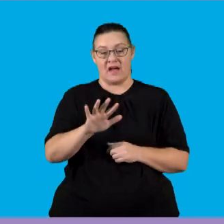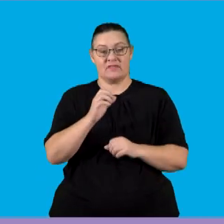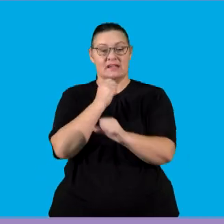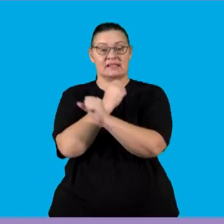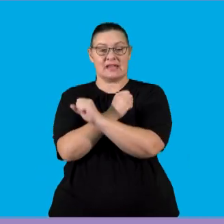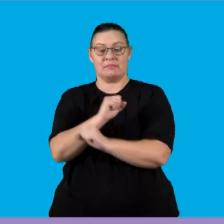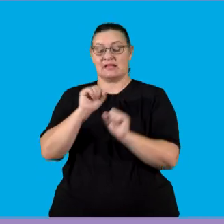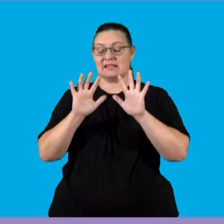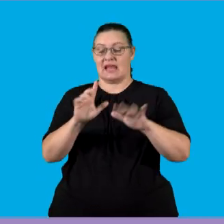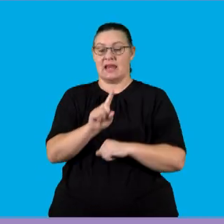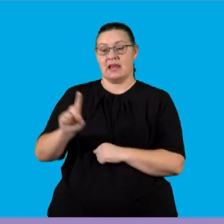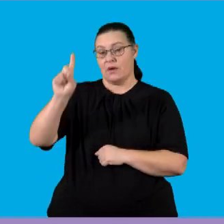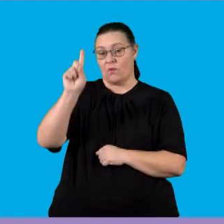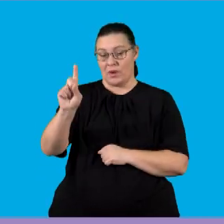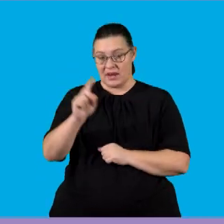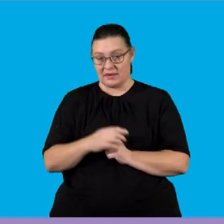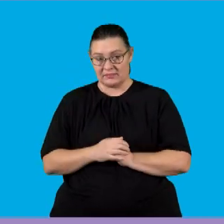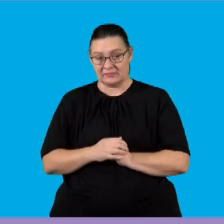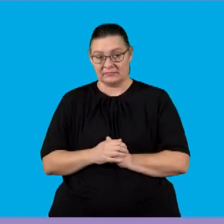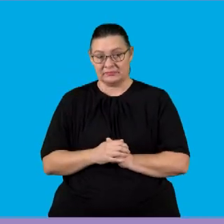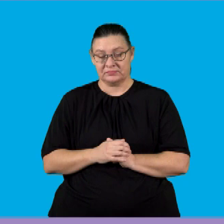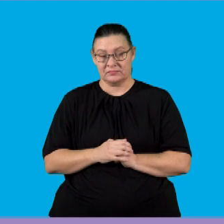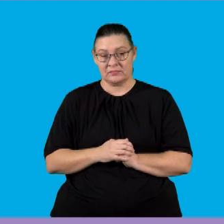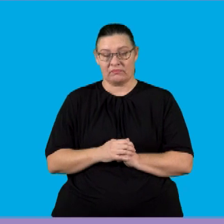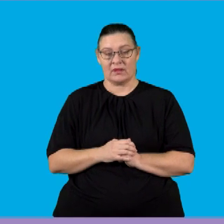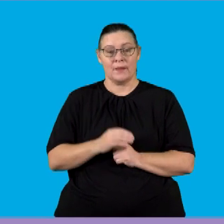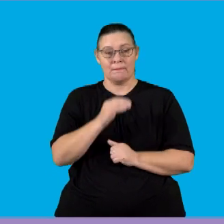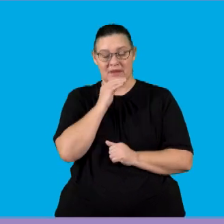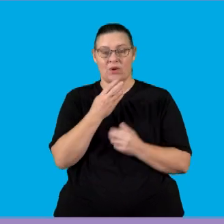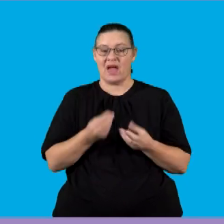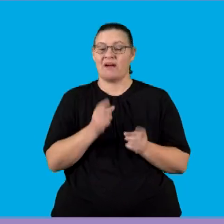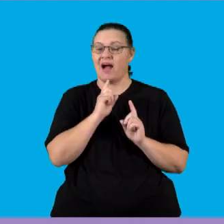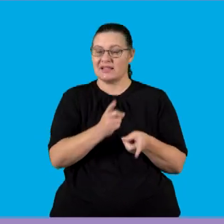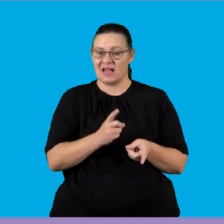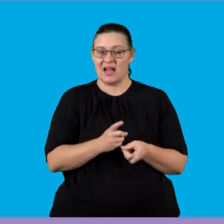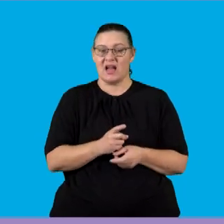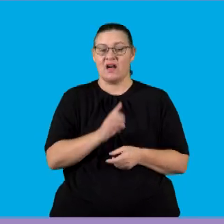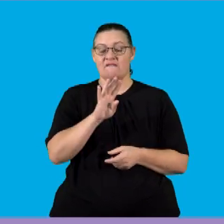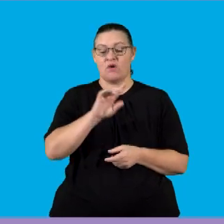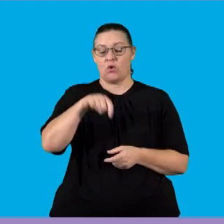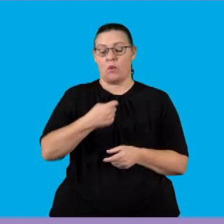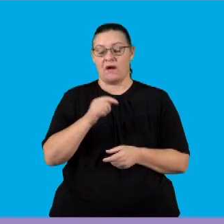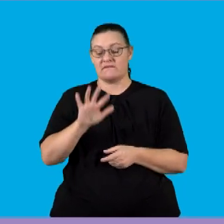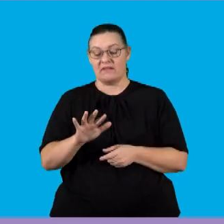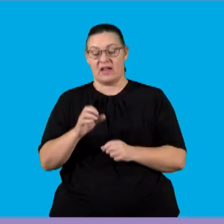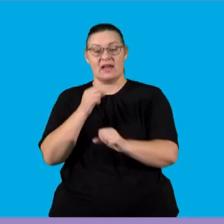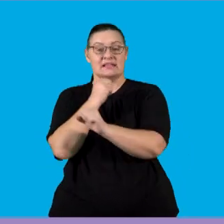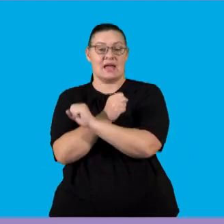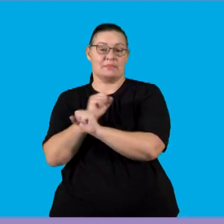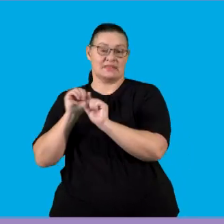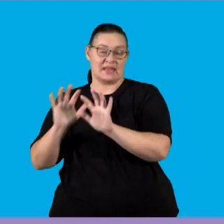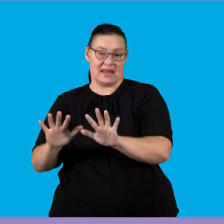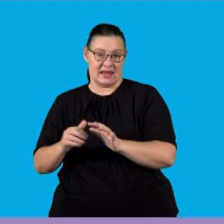4,5 multiplied by a 10 exponent 1. So that just means we have 4,5 and we are multiplying